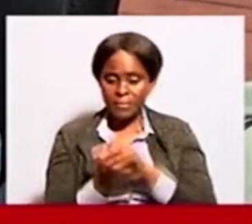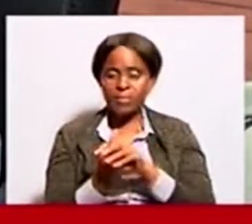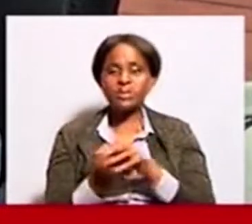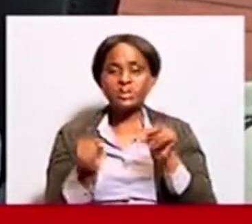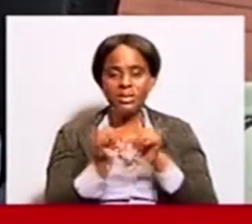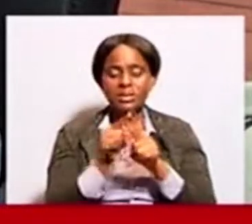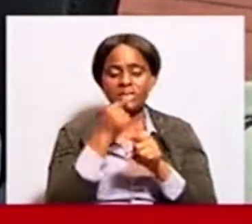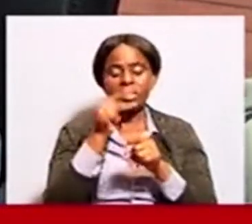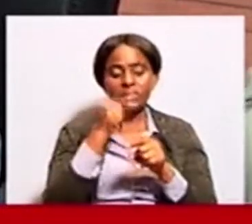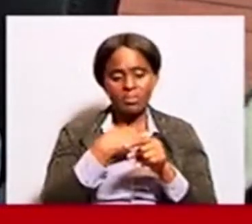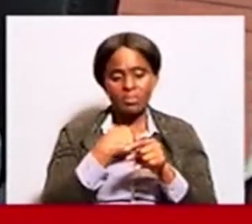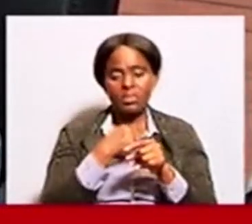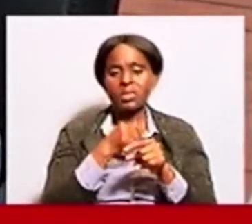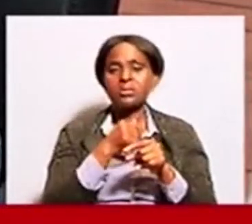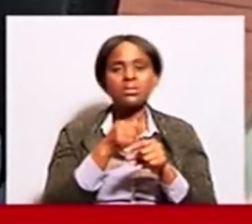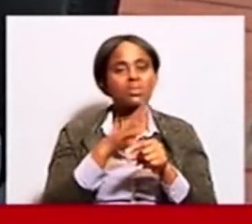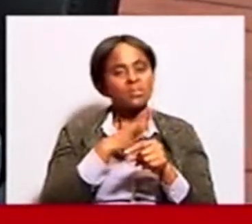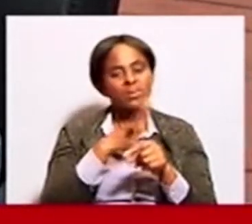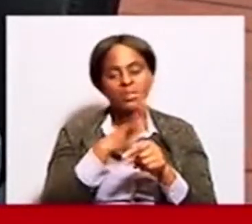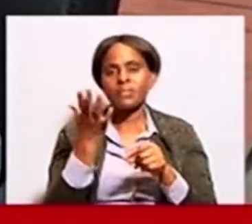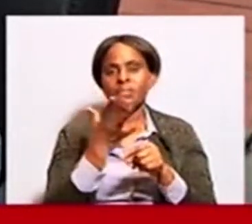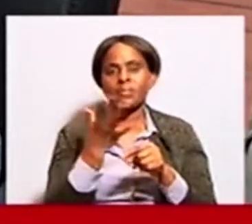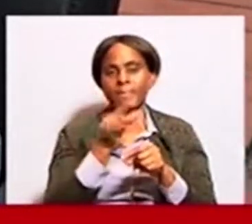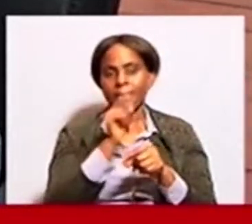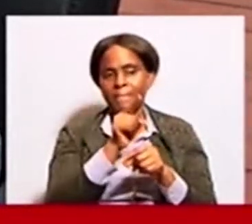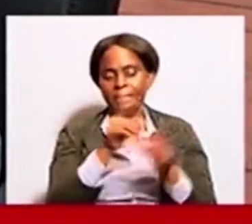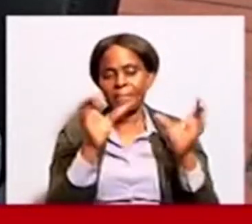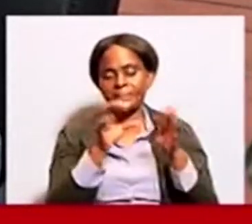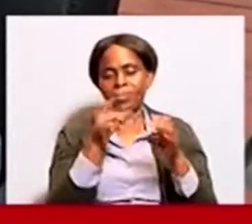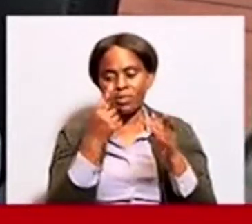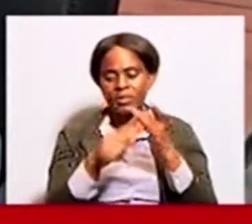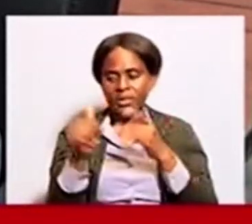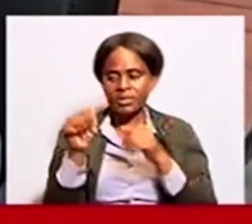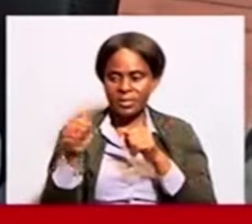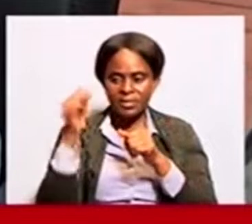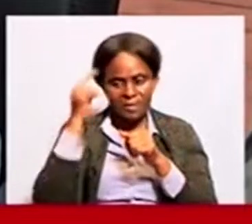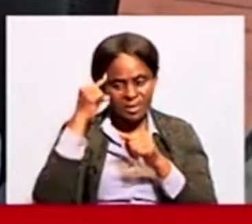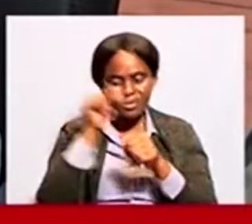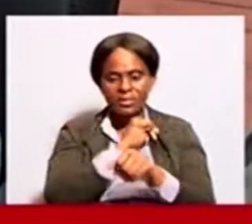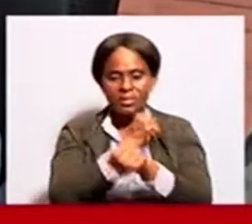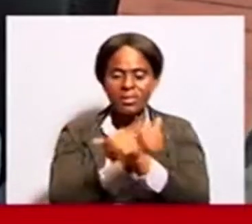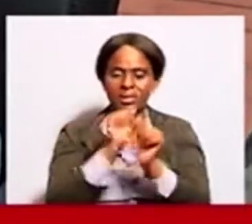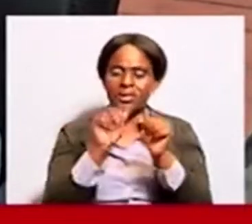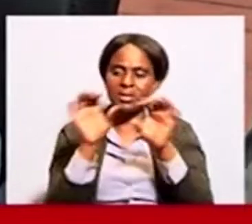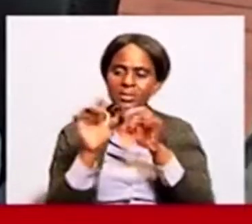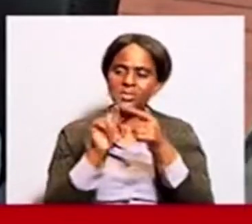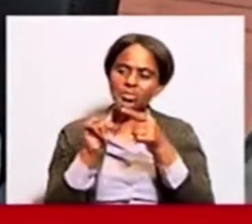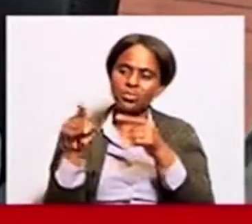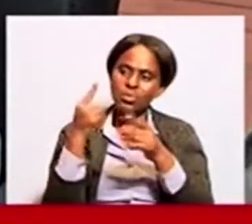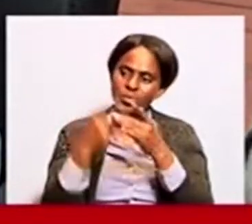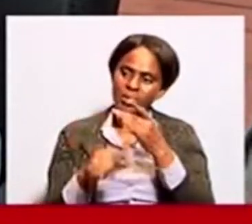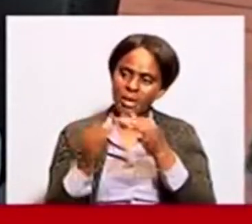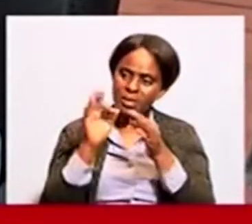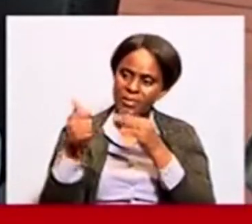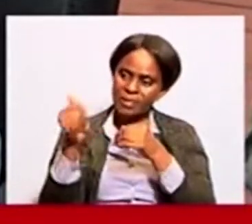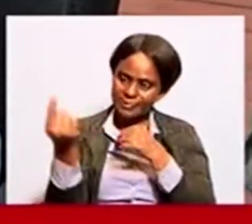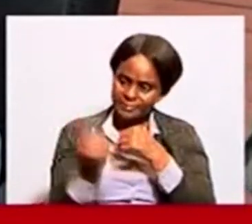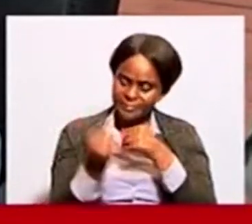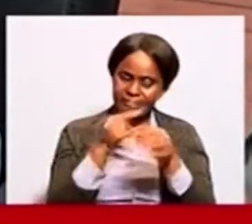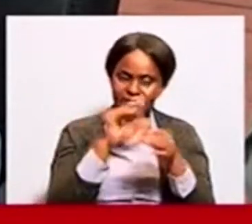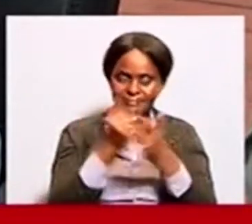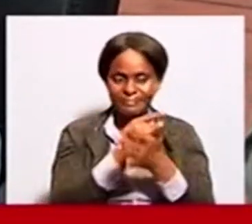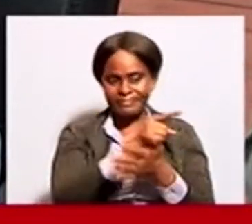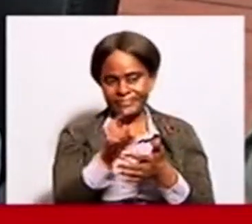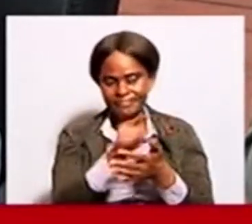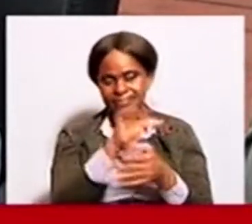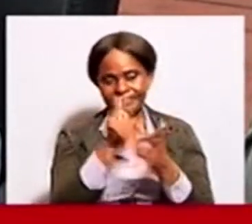and says, I was unfairly treated by this council? What do you think the authority should do to you if he comes, that all this that